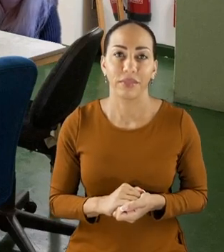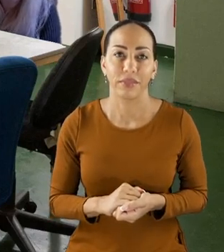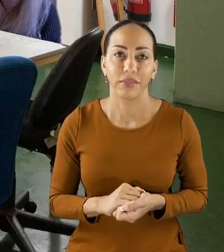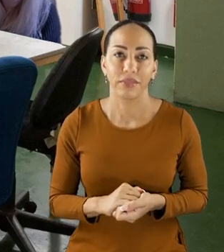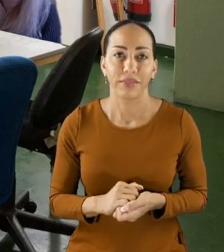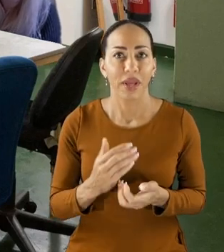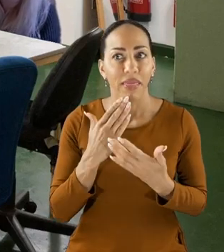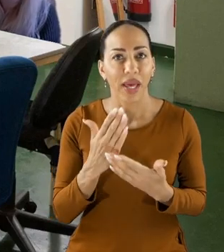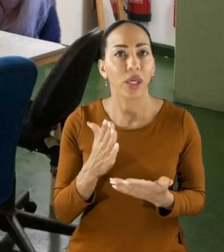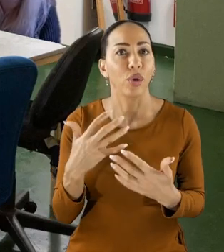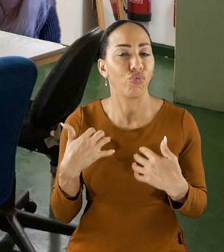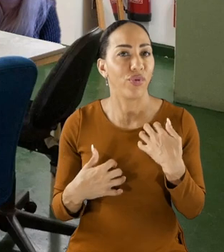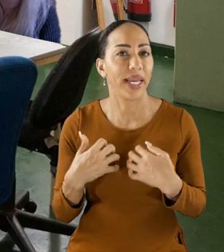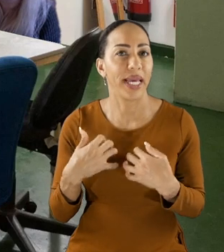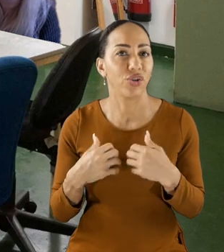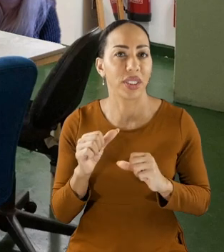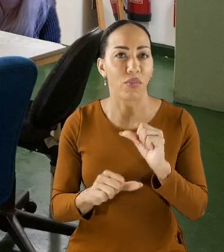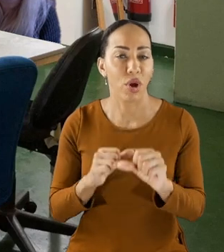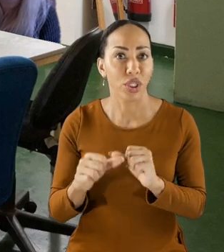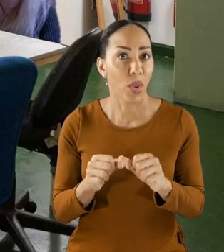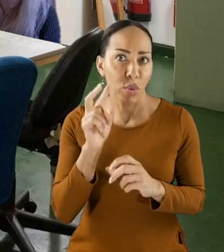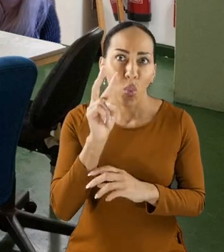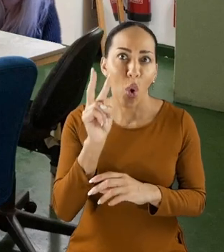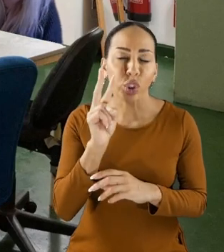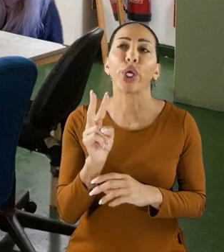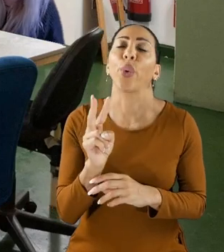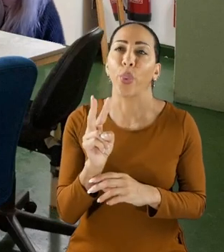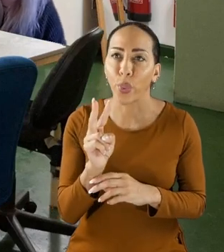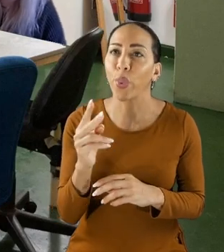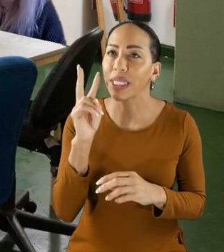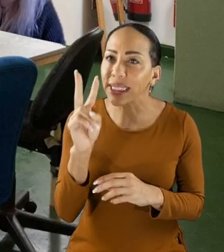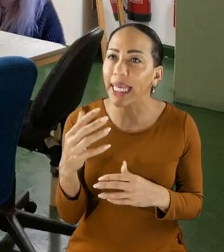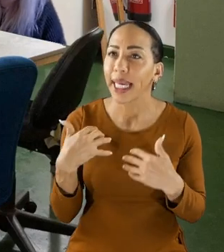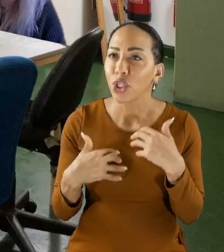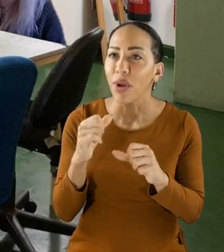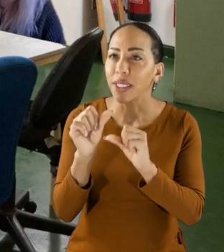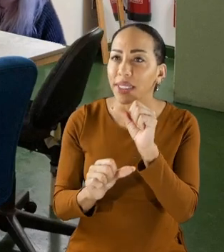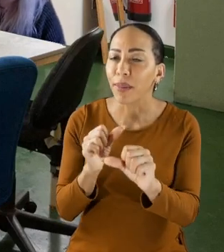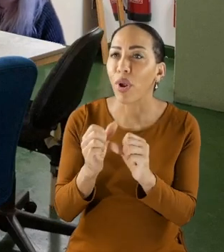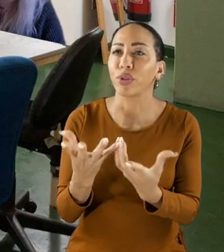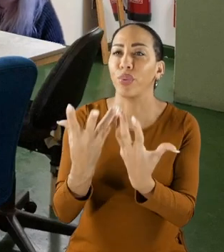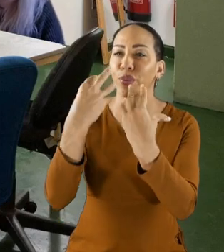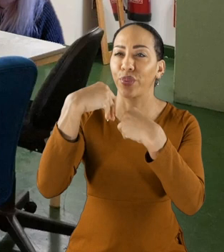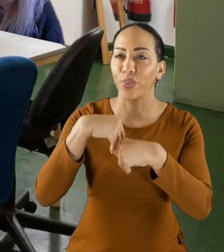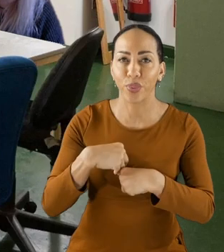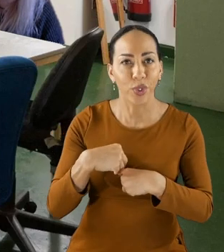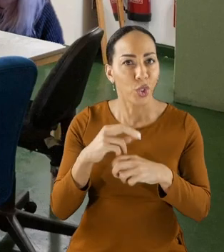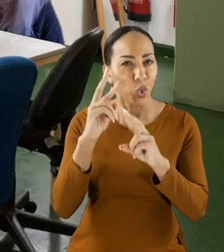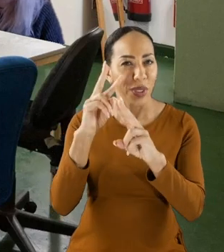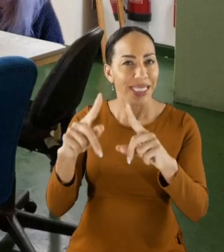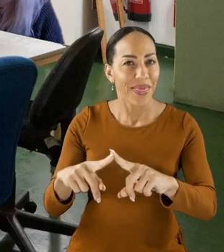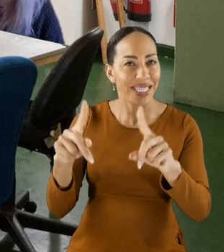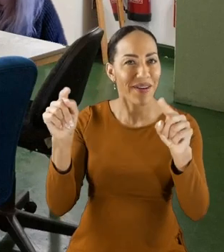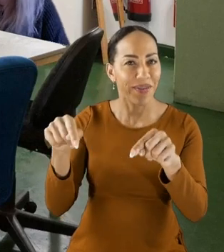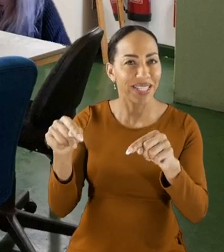Thank you. It's a really interesting process, and that really came through when I was watching. well. Thank you for explaining. I think you can kind of